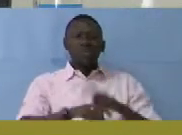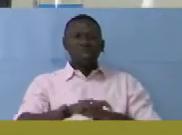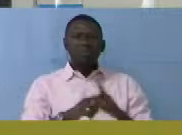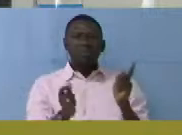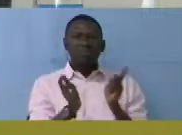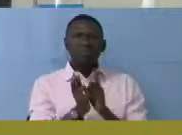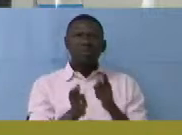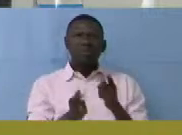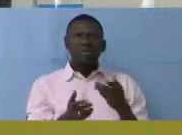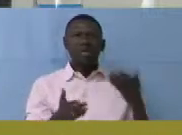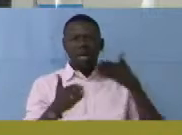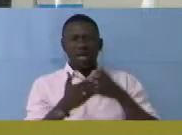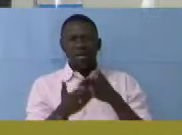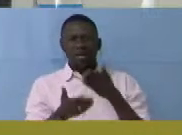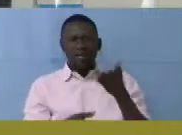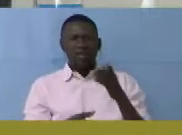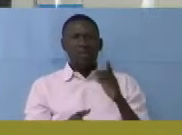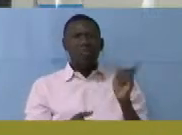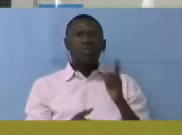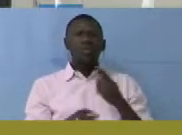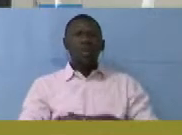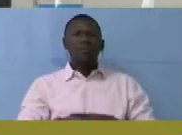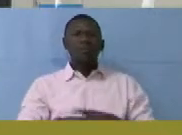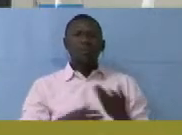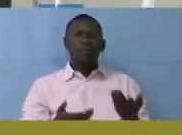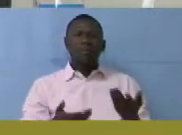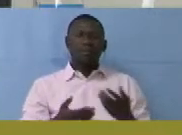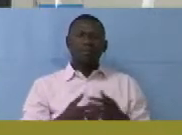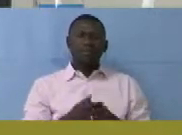the time, but it could be around